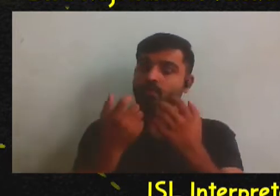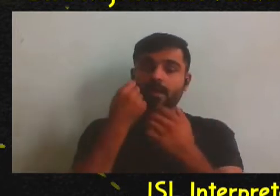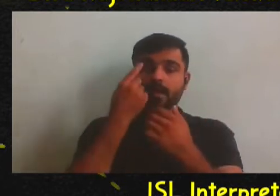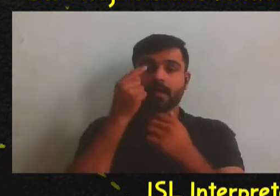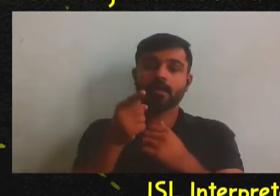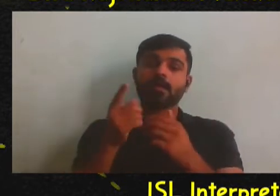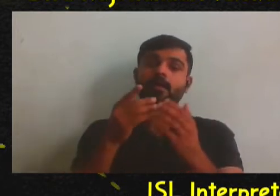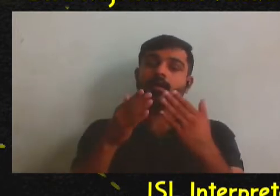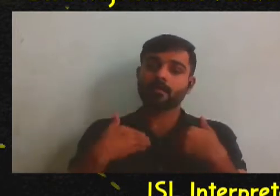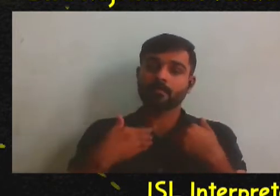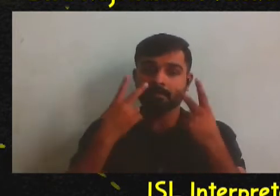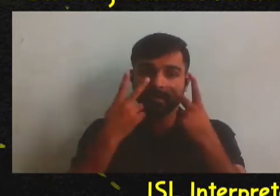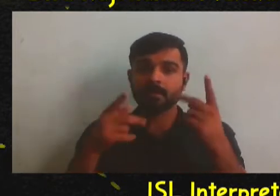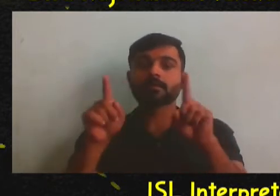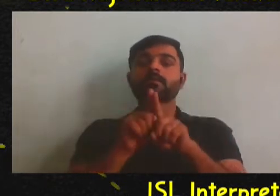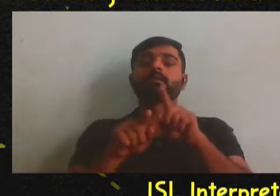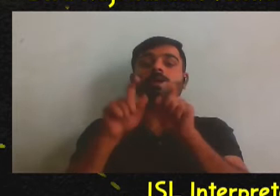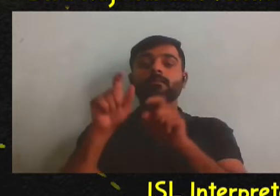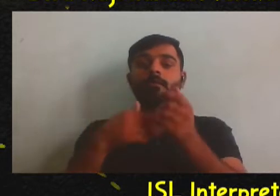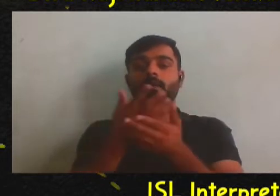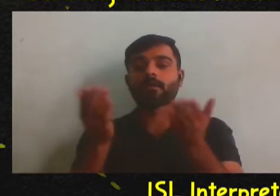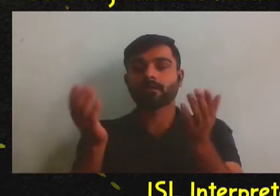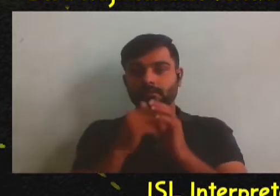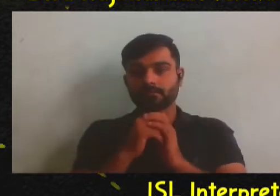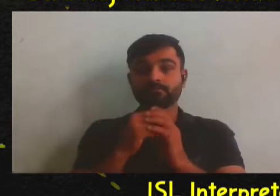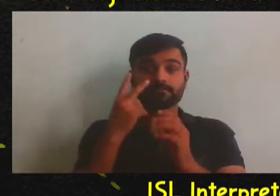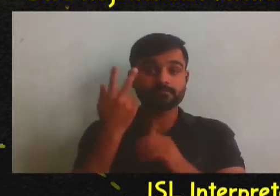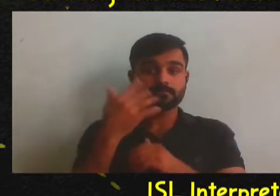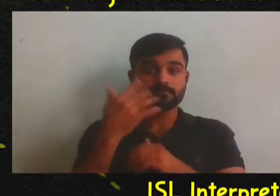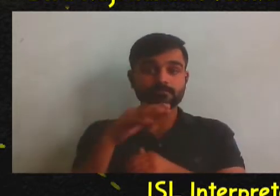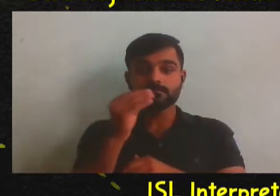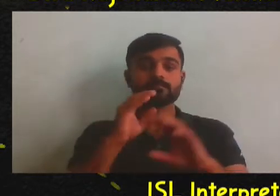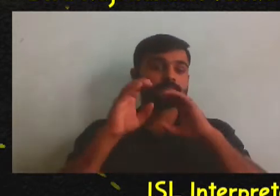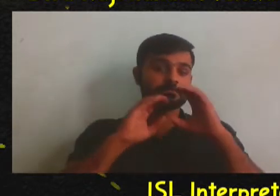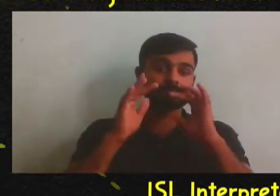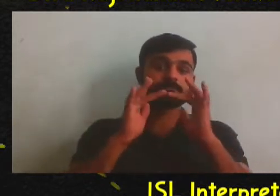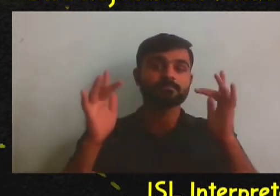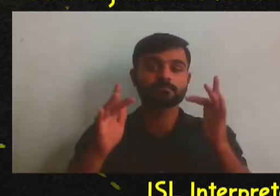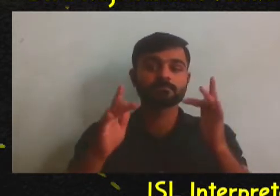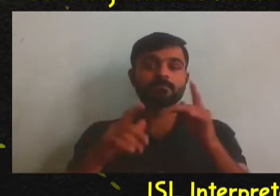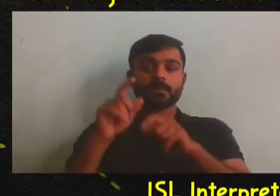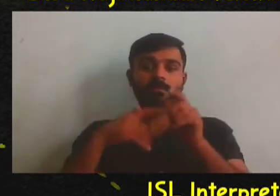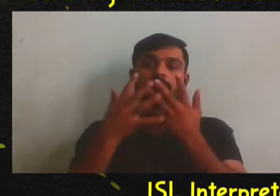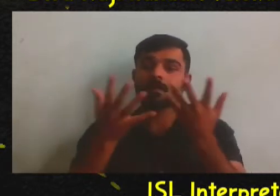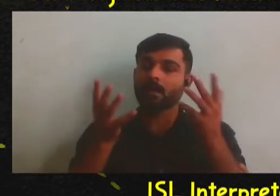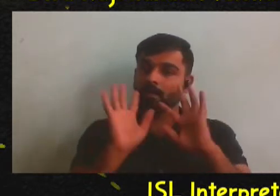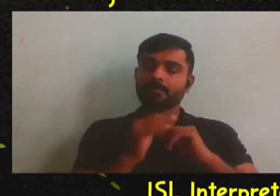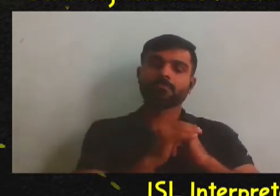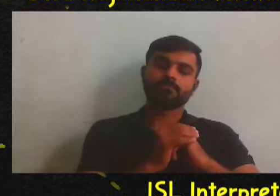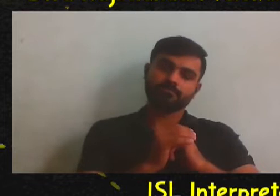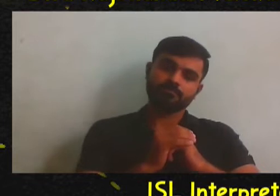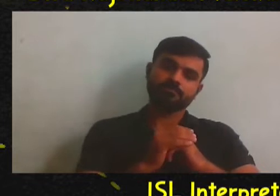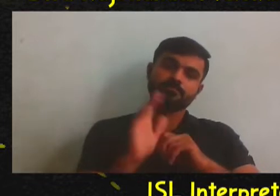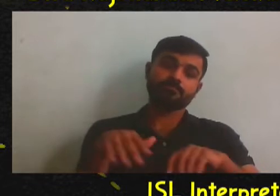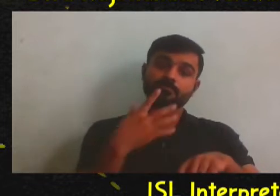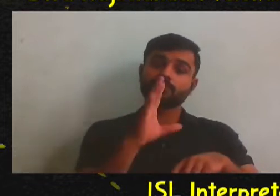what pleasure looks like for people. So we looked at some of the conversations online, again, all publicly available, to